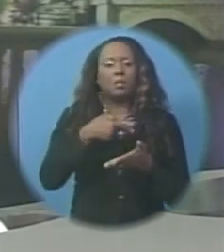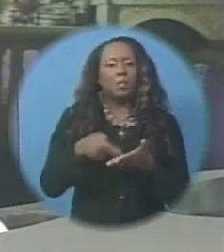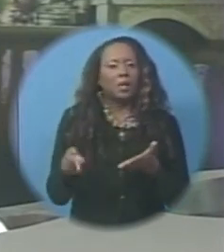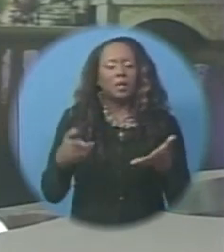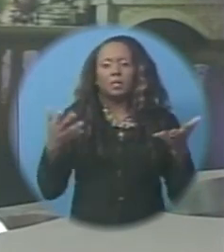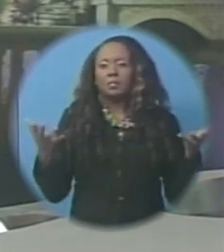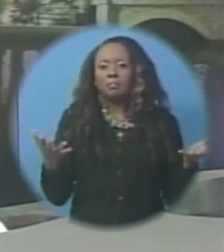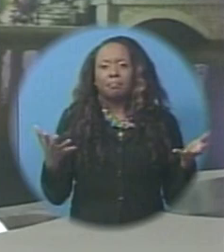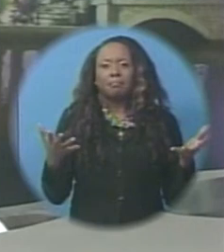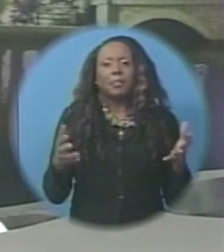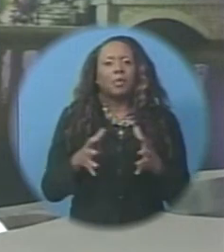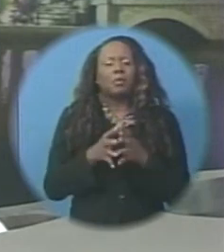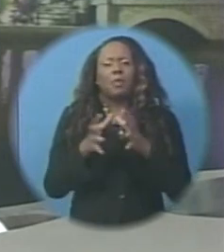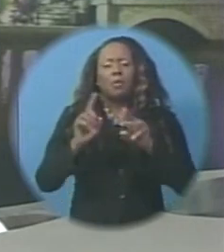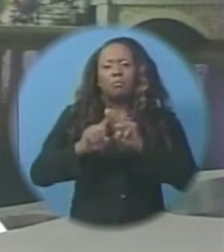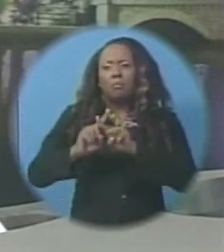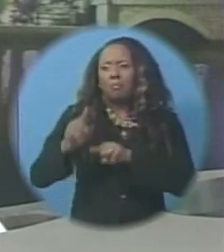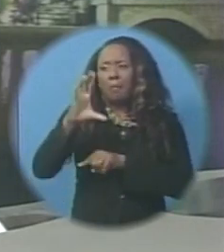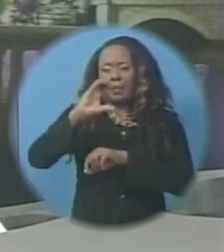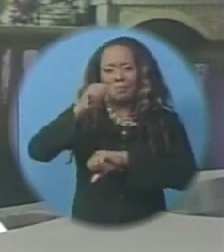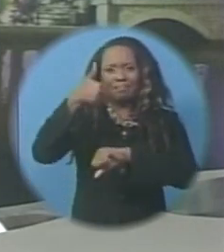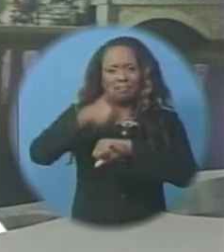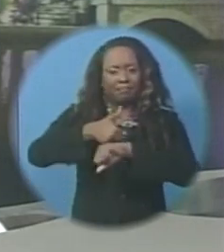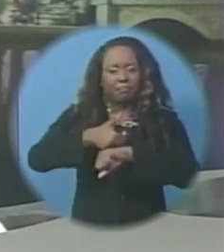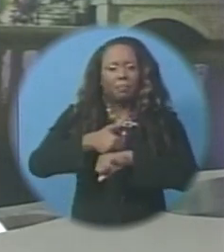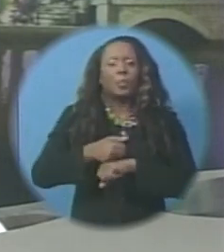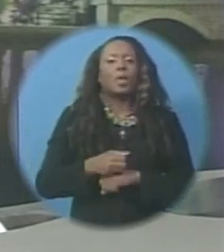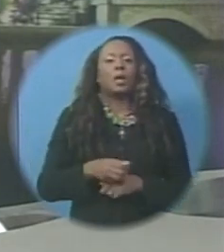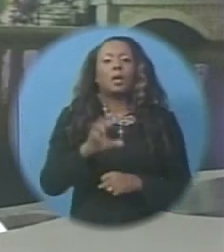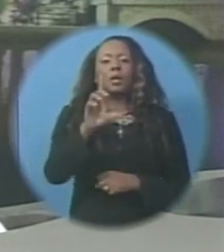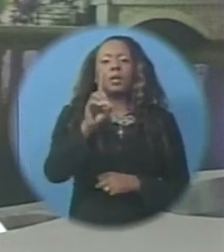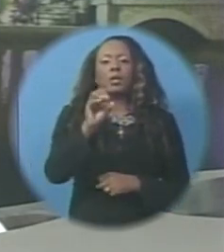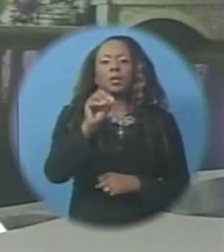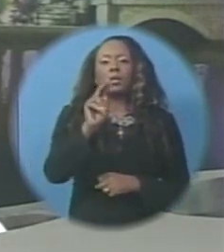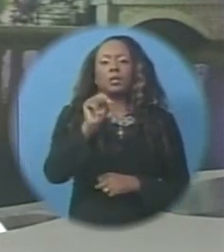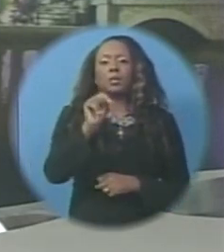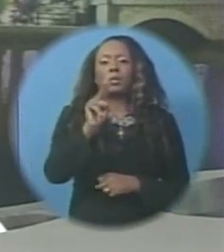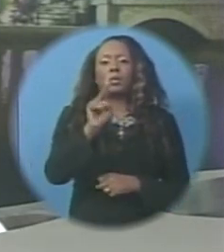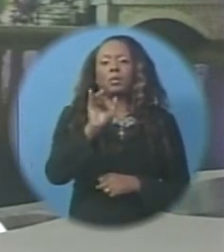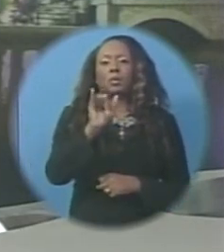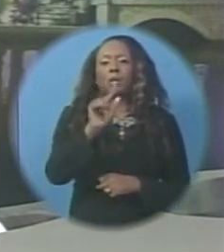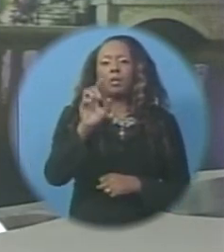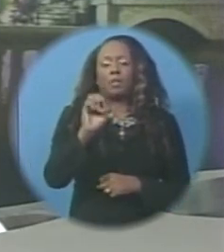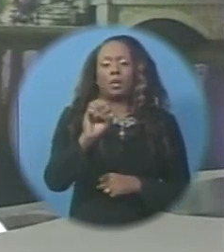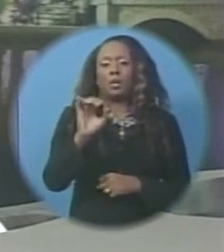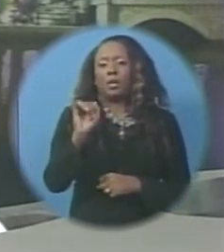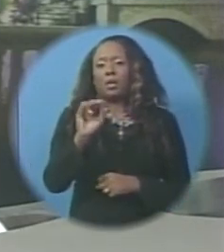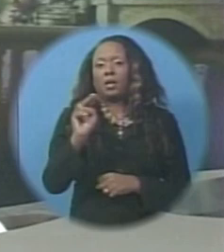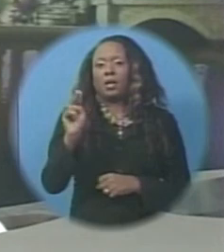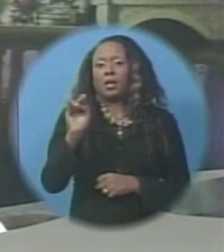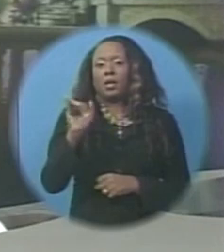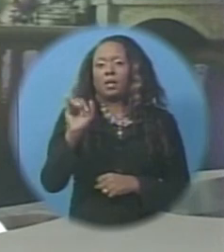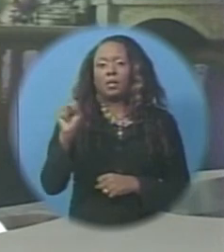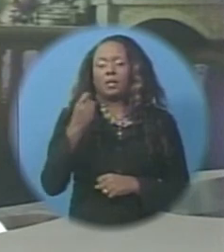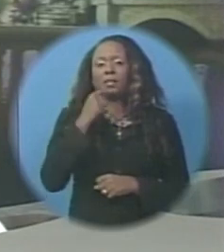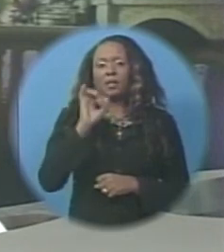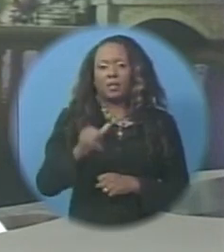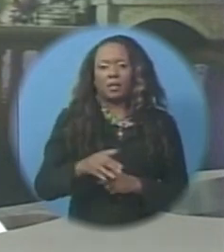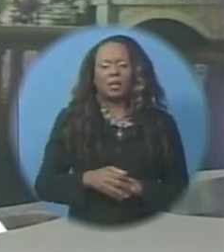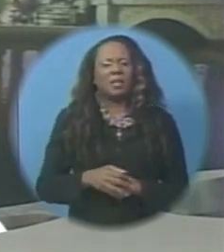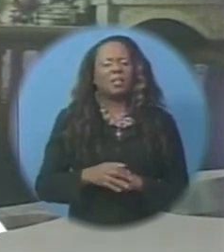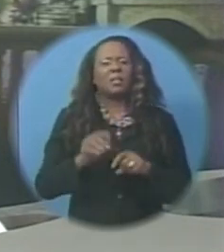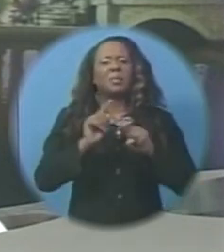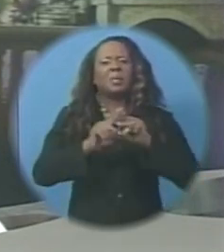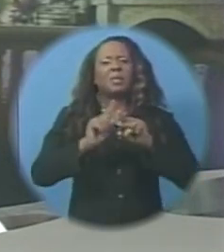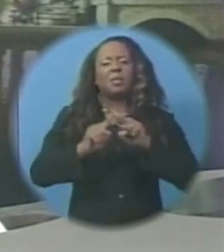sector. Commerce Minister Donville Innes made the revelation during Doyle Sail-Making Company's anniversary event. He says a number